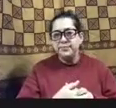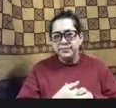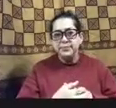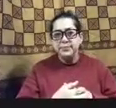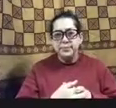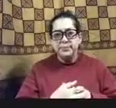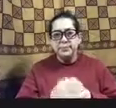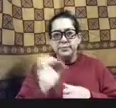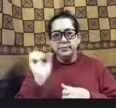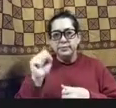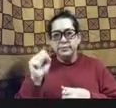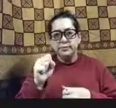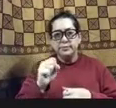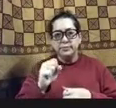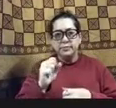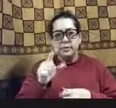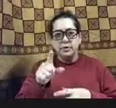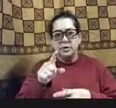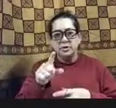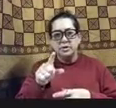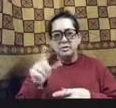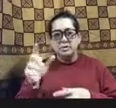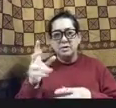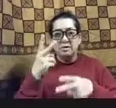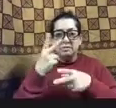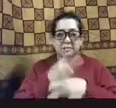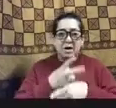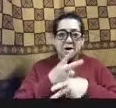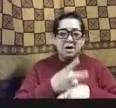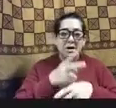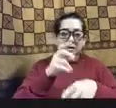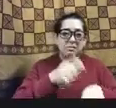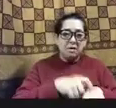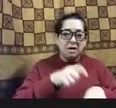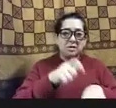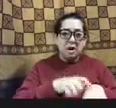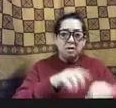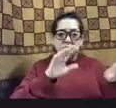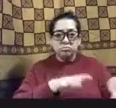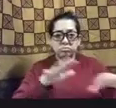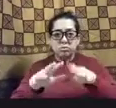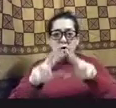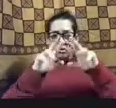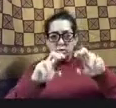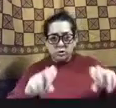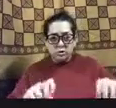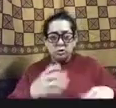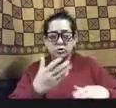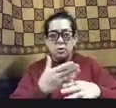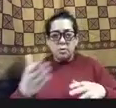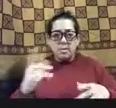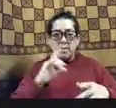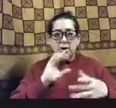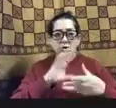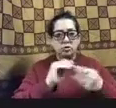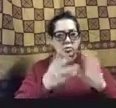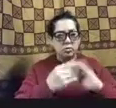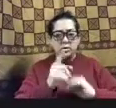yeah, if you can just take time and research your products and make sure that their story is